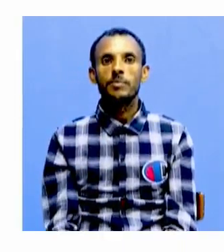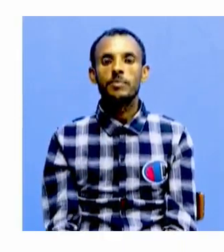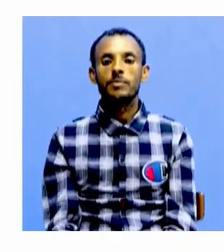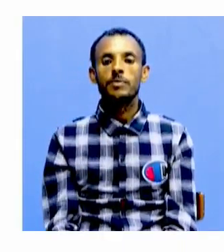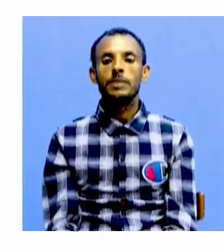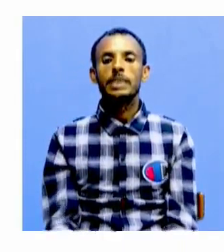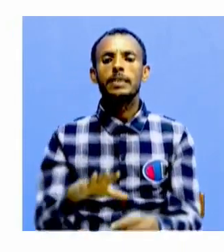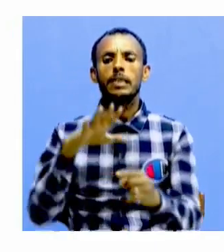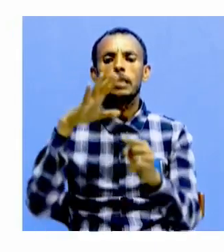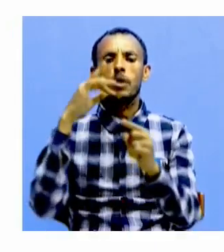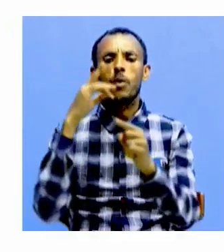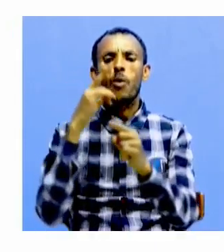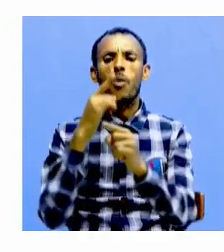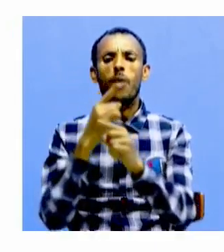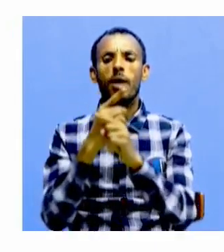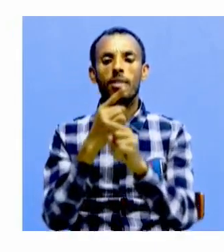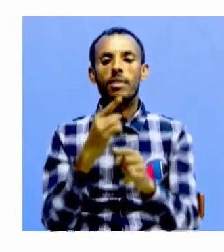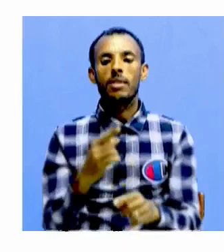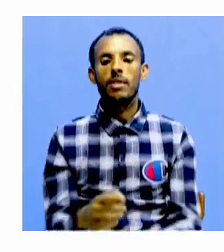the correct